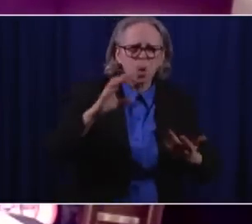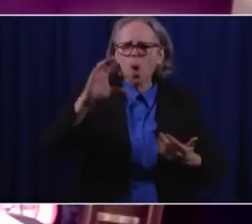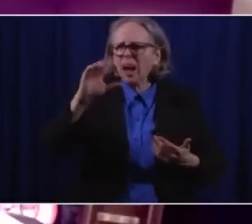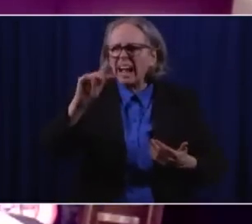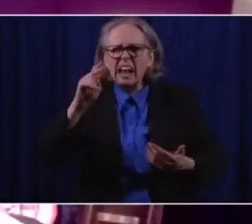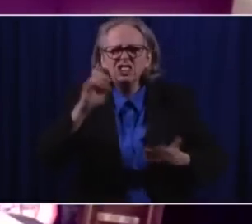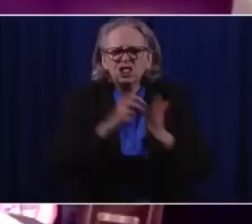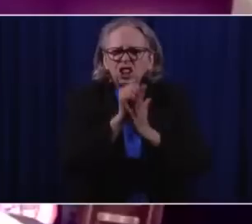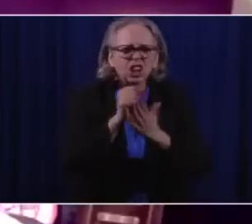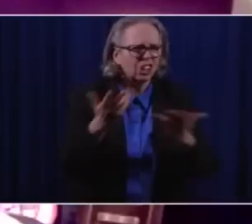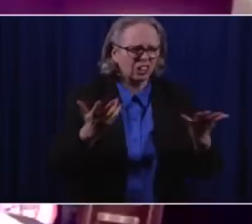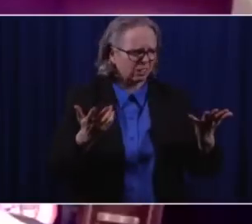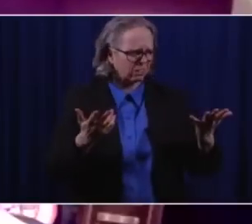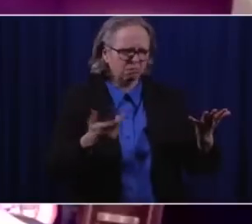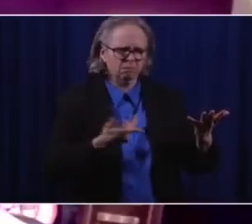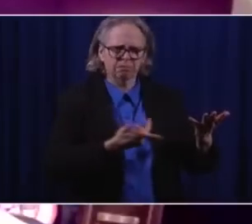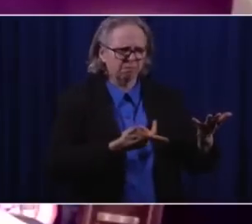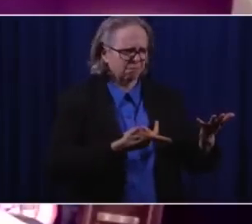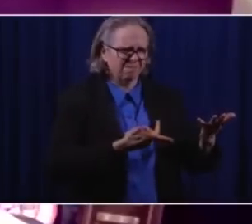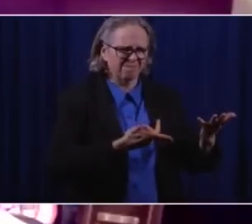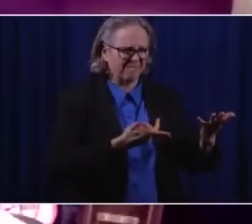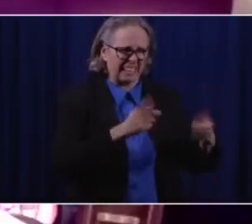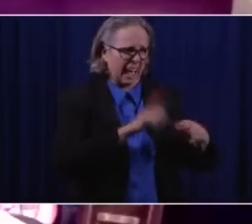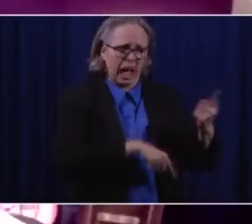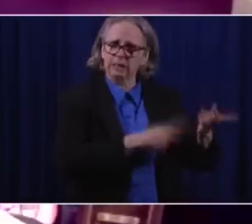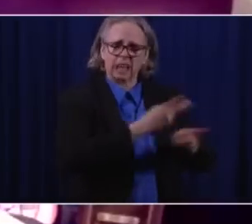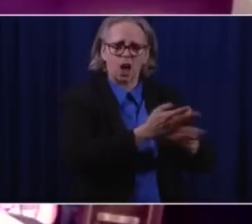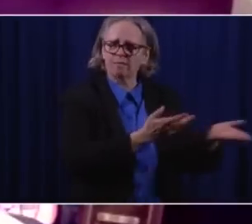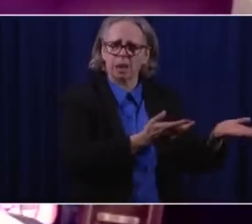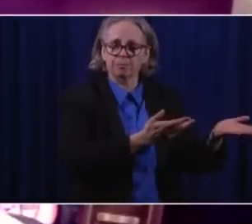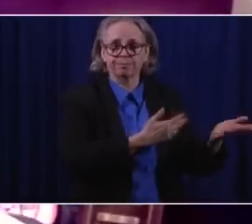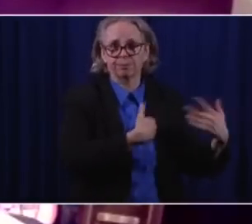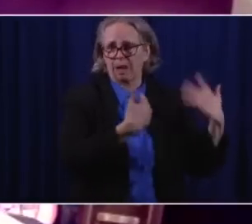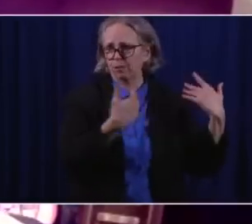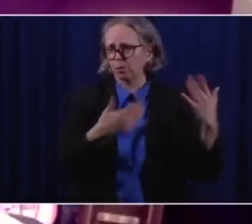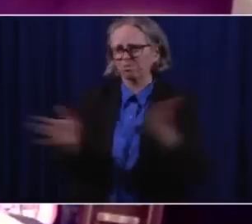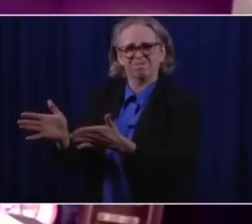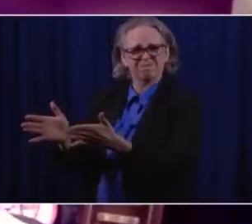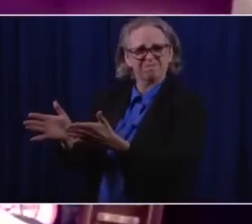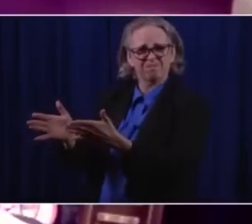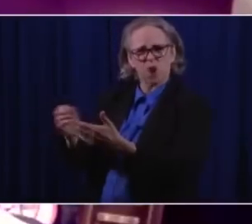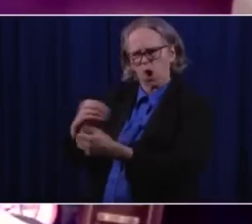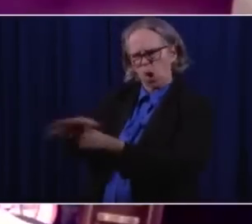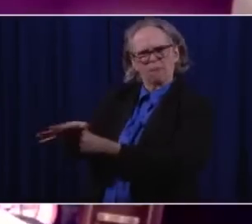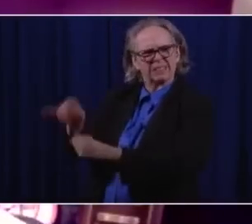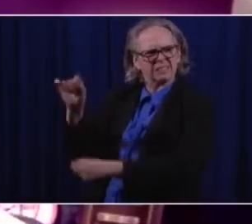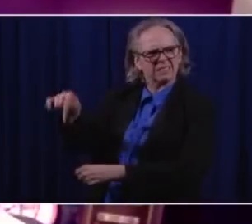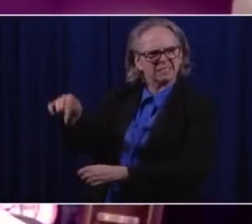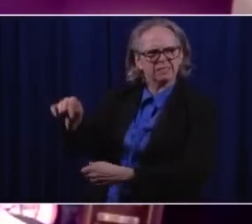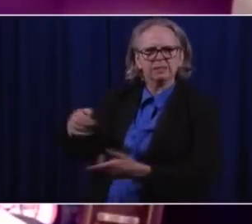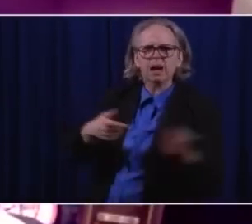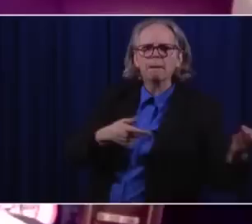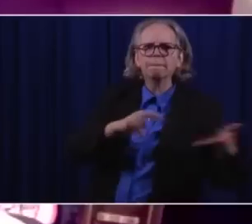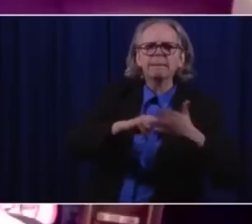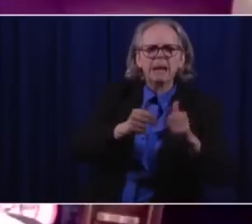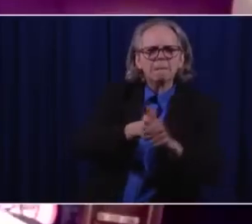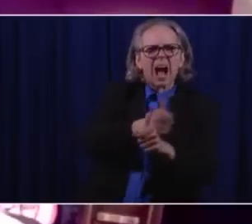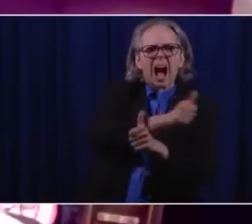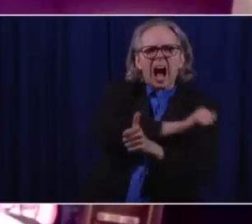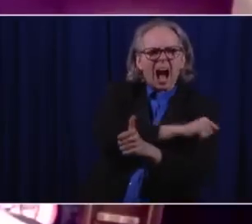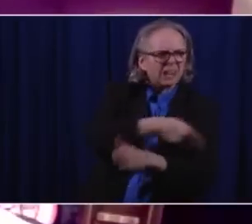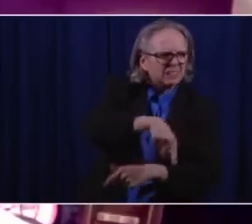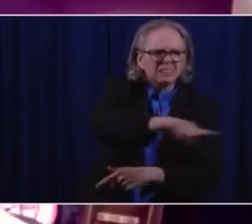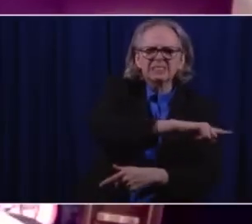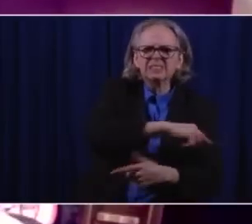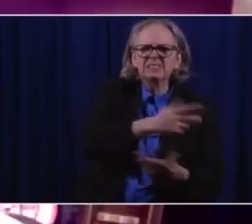treatable cancers that you can have. Those things start to suffer the screening services. So it's not just the people who get COVID in our